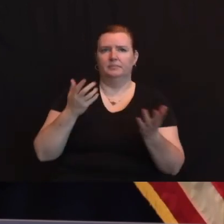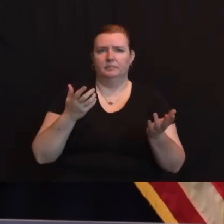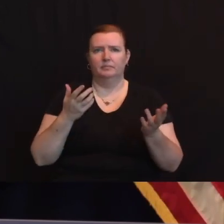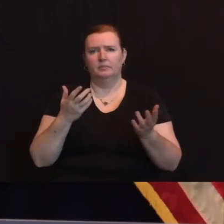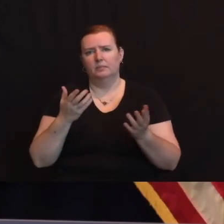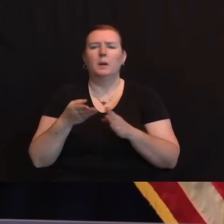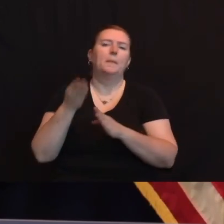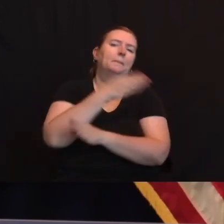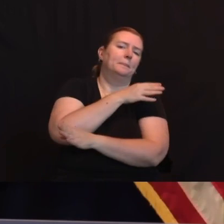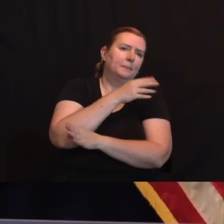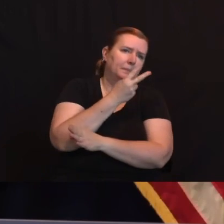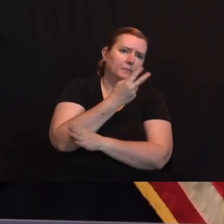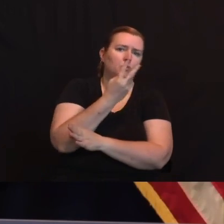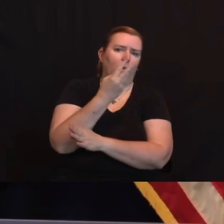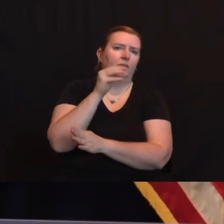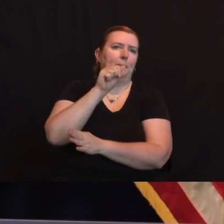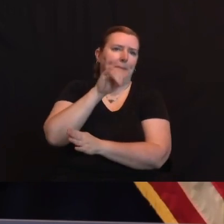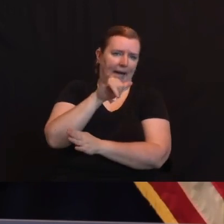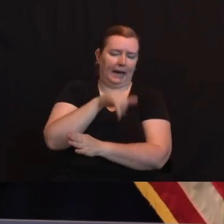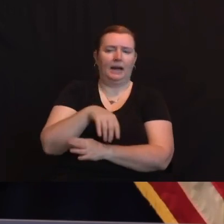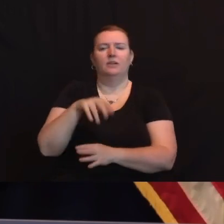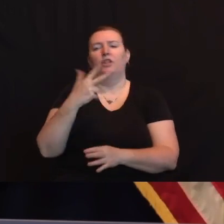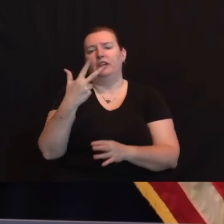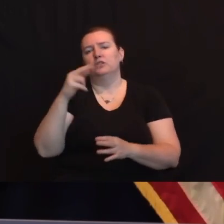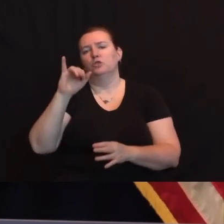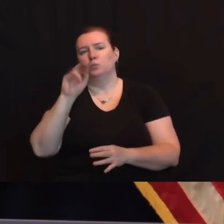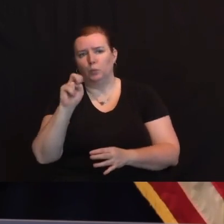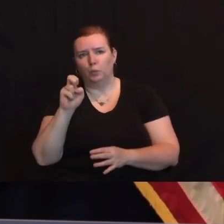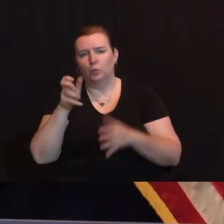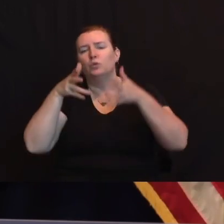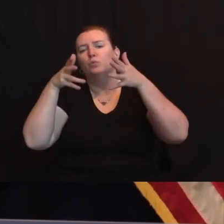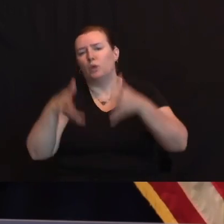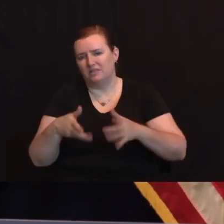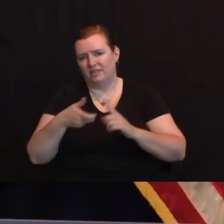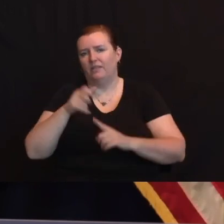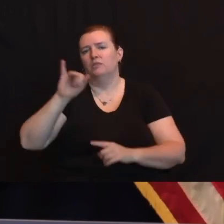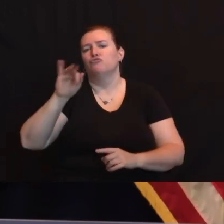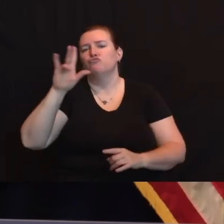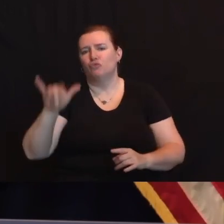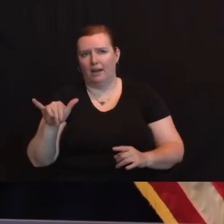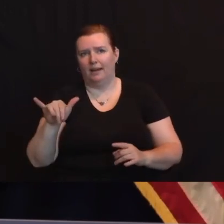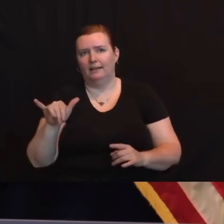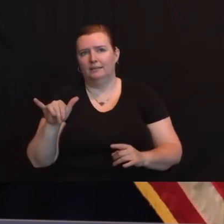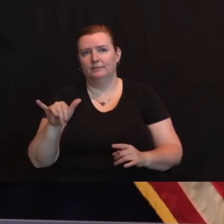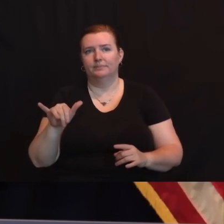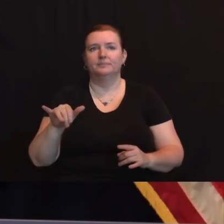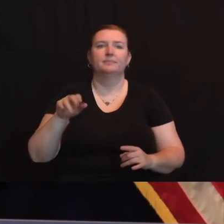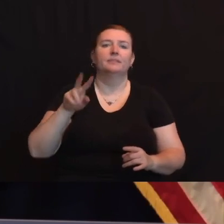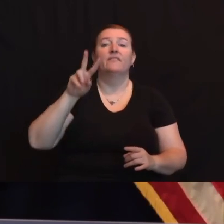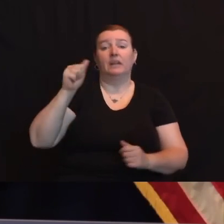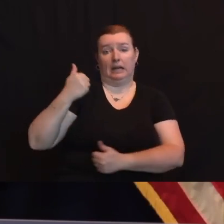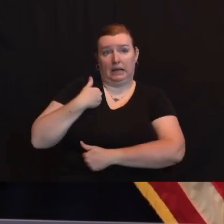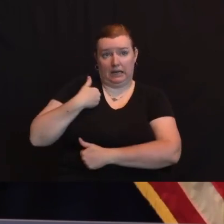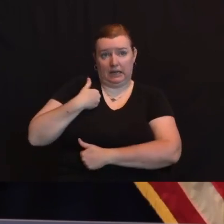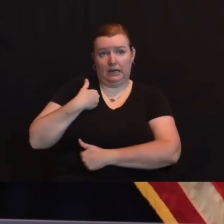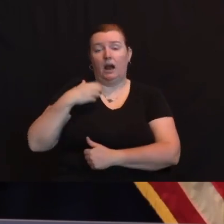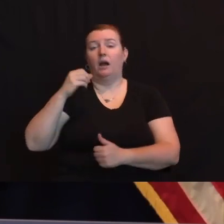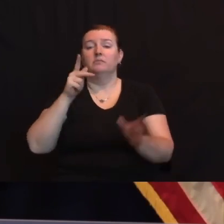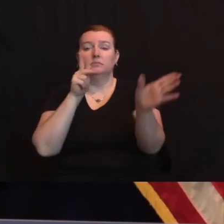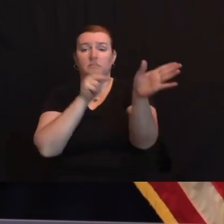June. The rest are from July. The state veterans homes and the state psychiatric hospitals